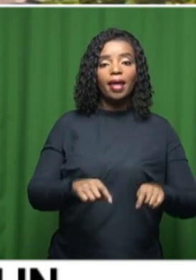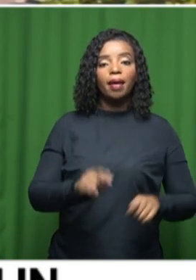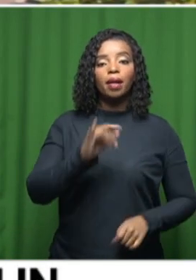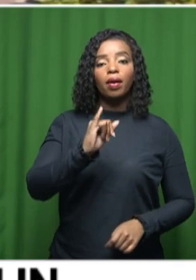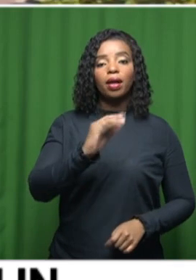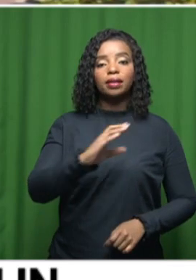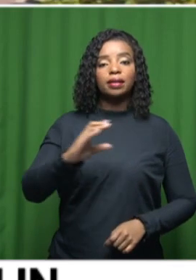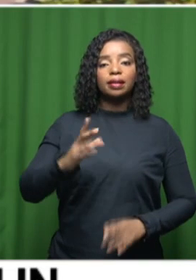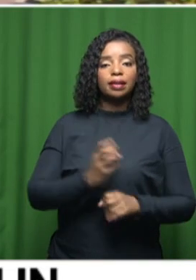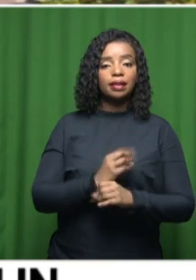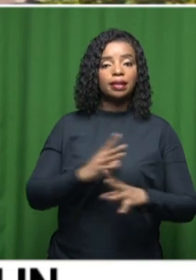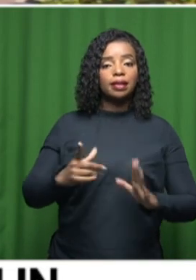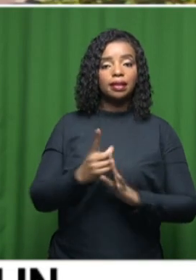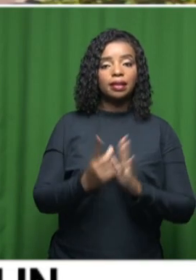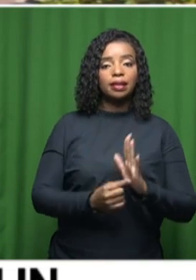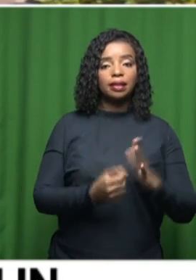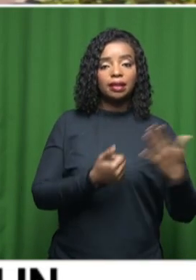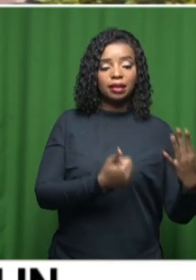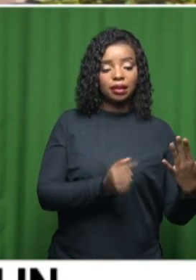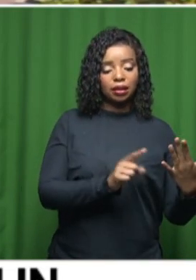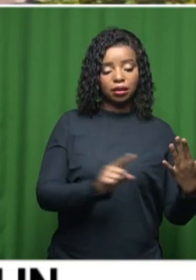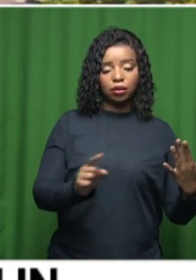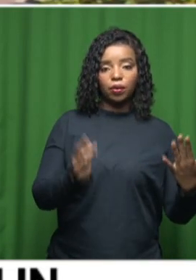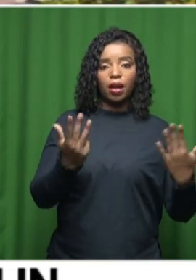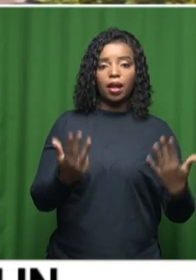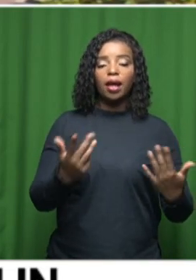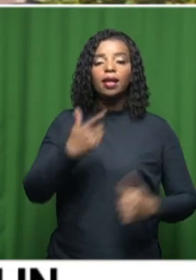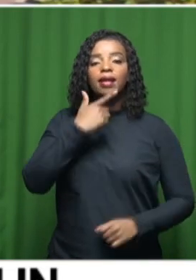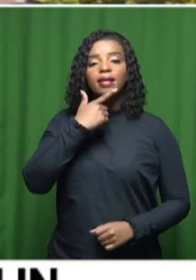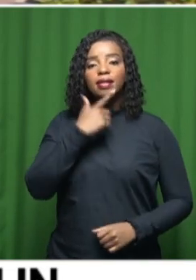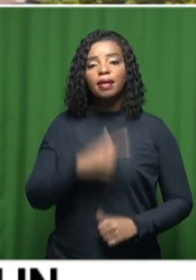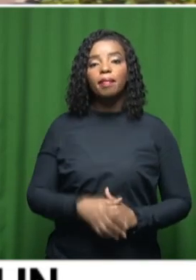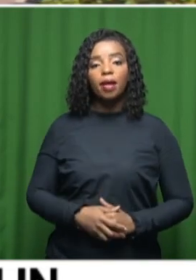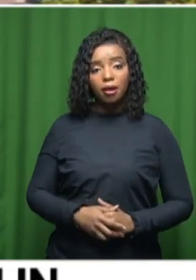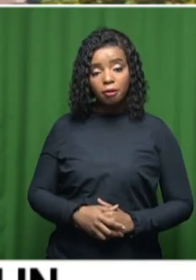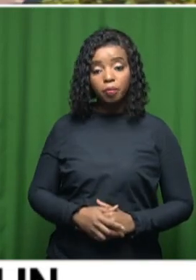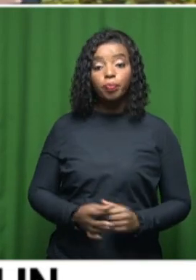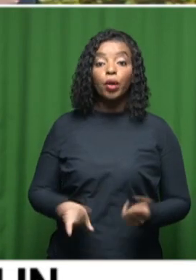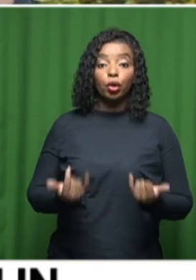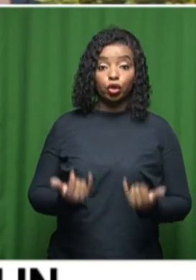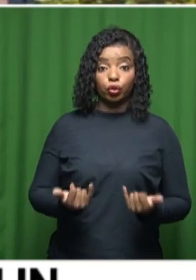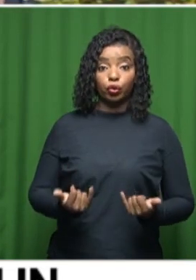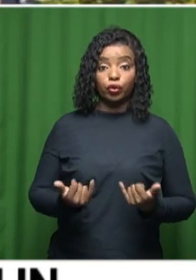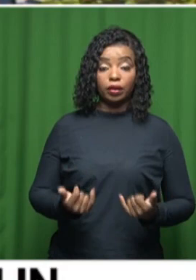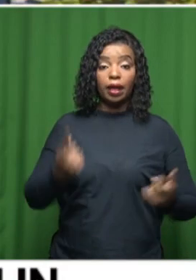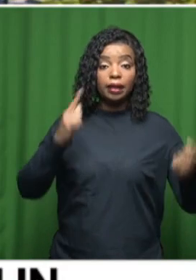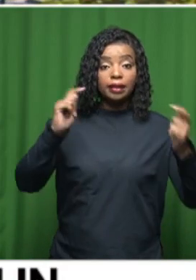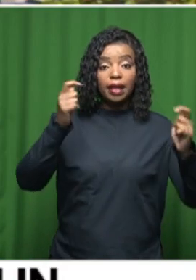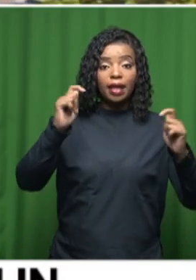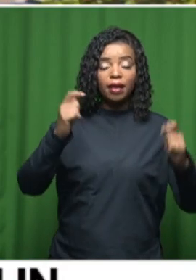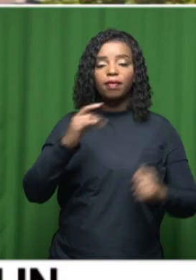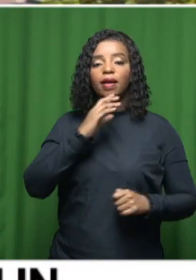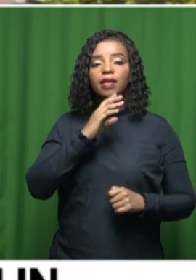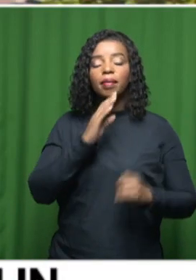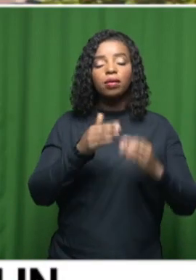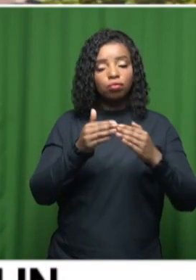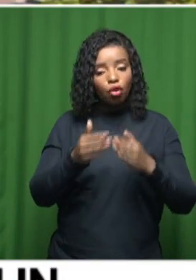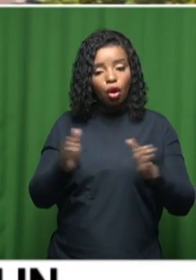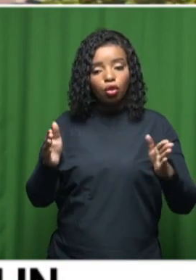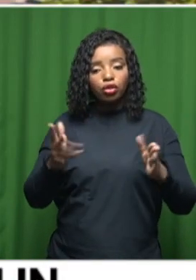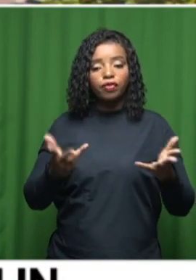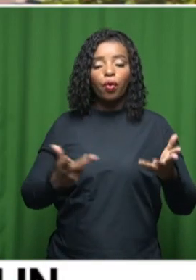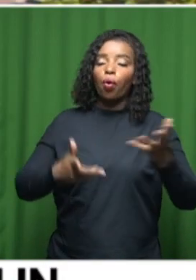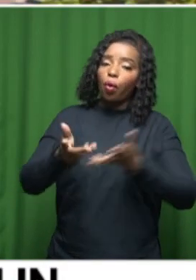from the 6th to the 9th of December. Today's event is merely a launch of the